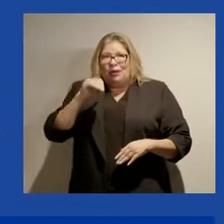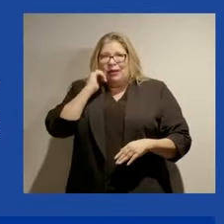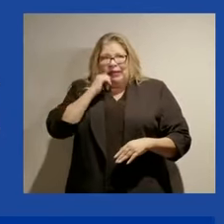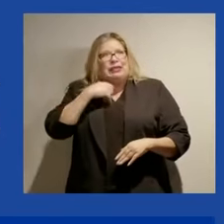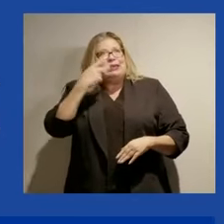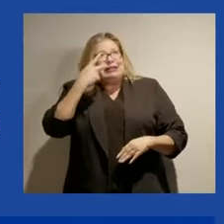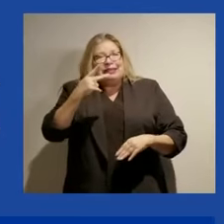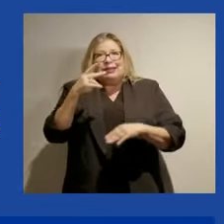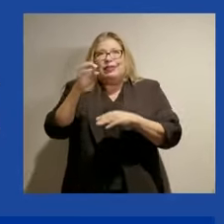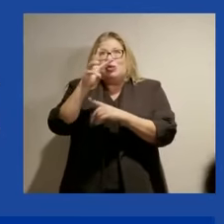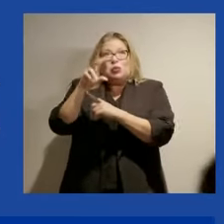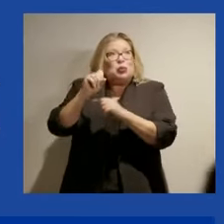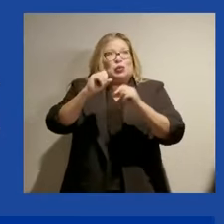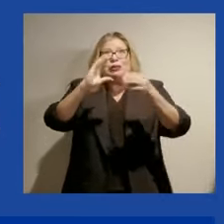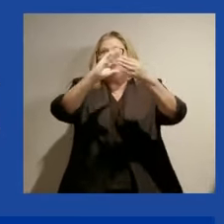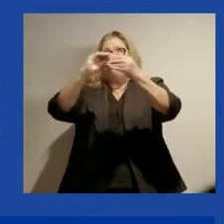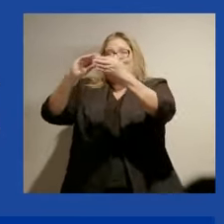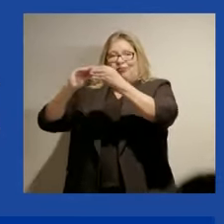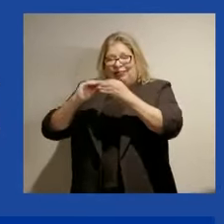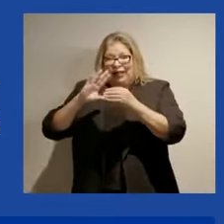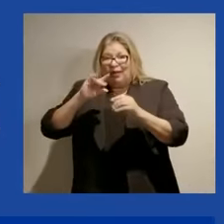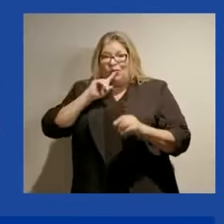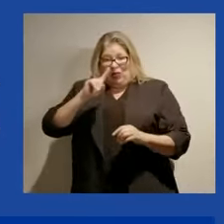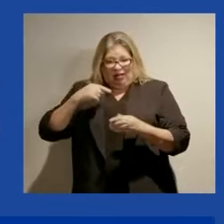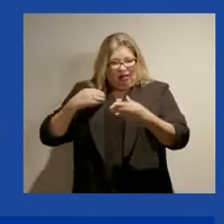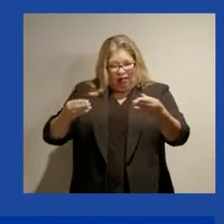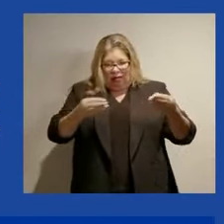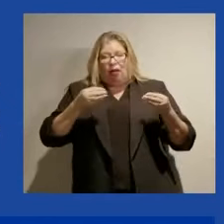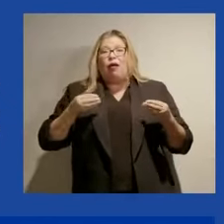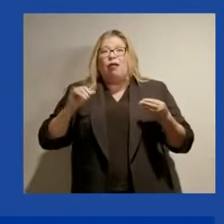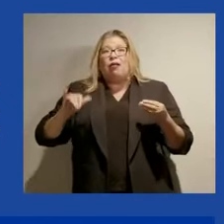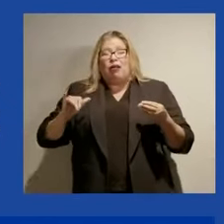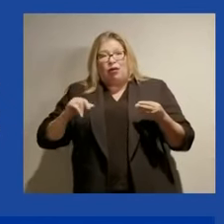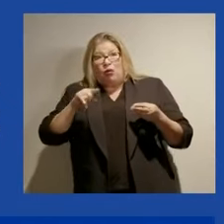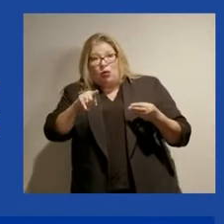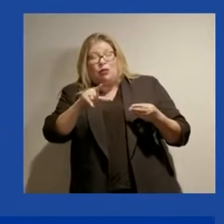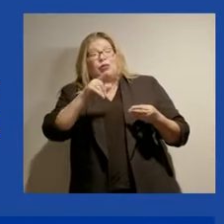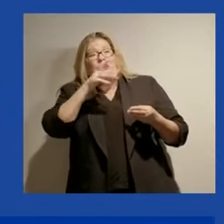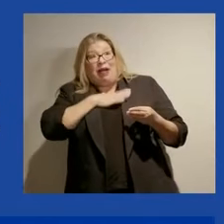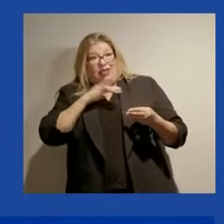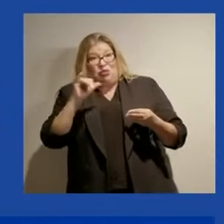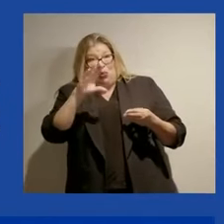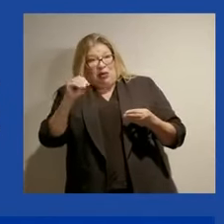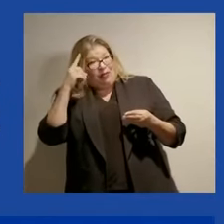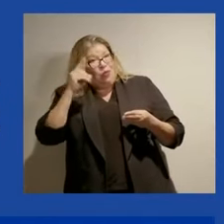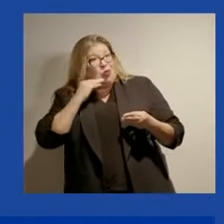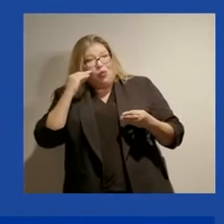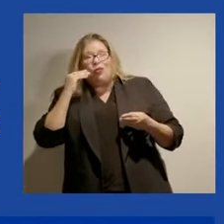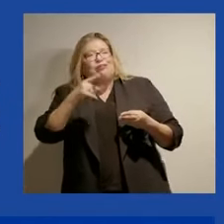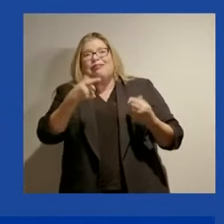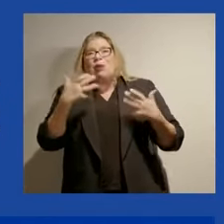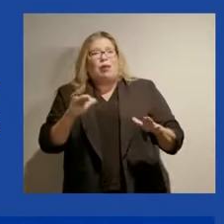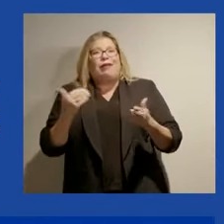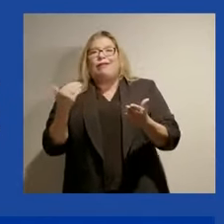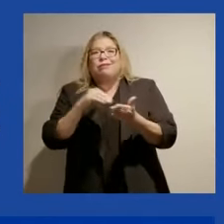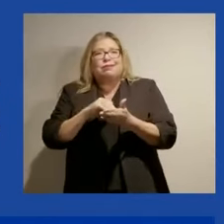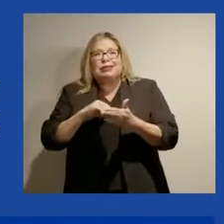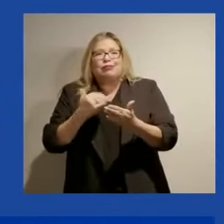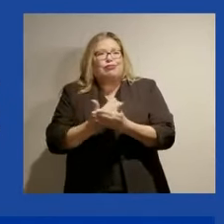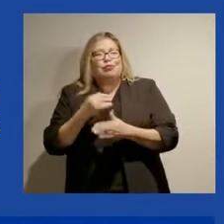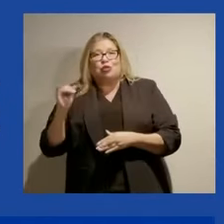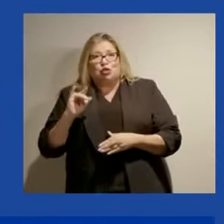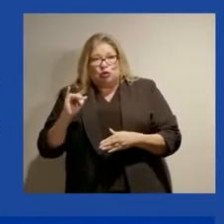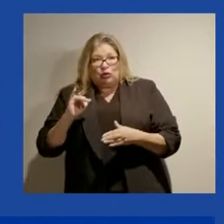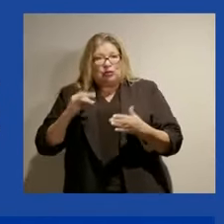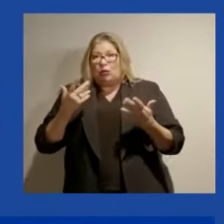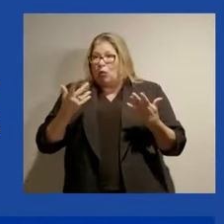and the reality when you get a notice that your insurer may not want to re-insure or extend that insurance, or you buy a new home and you can't